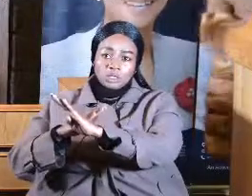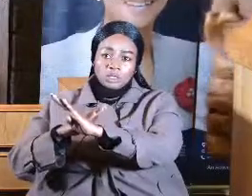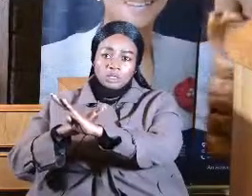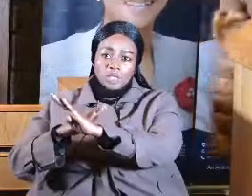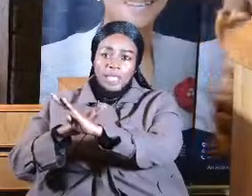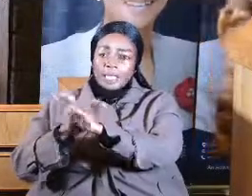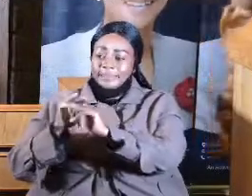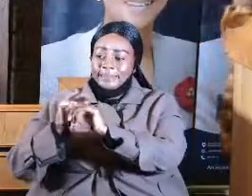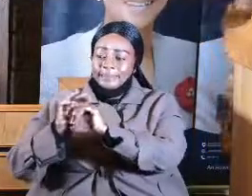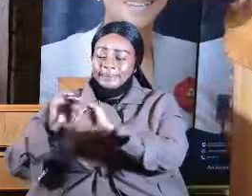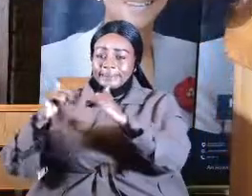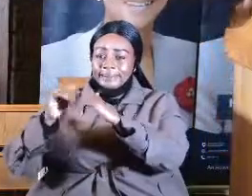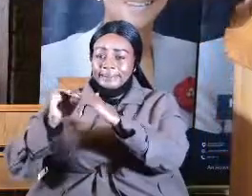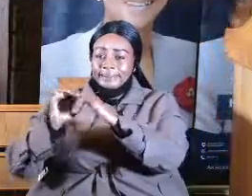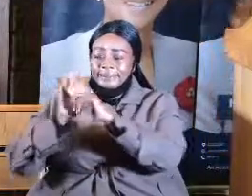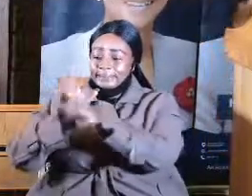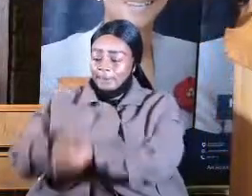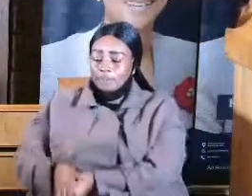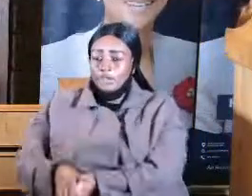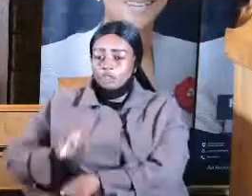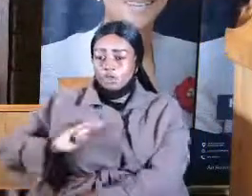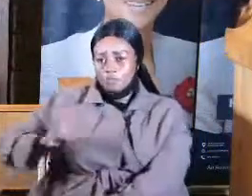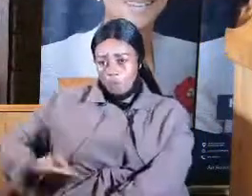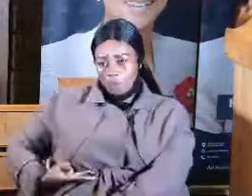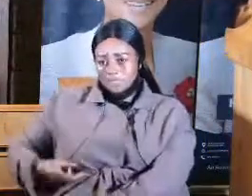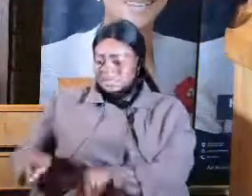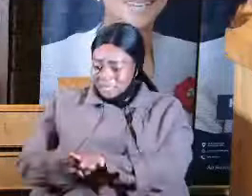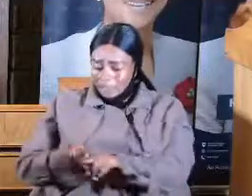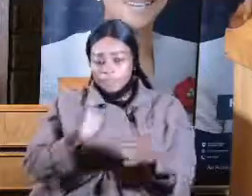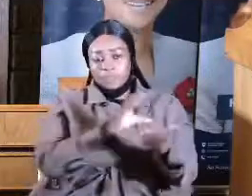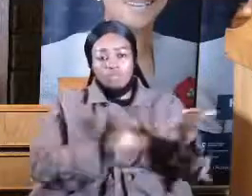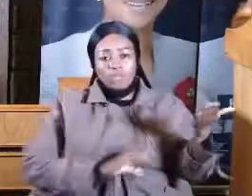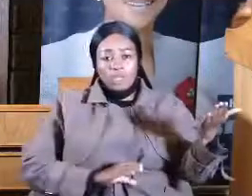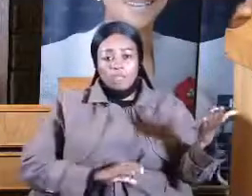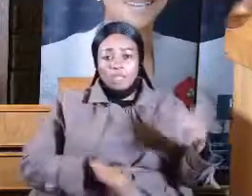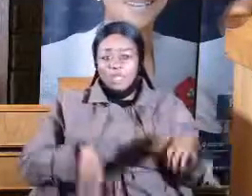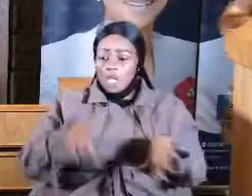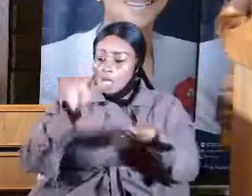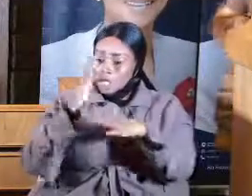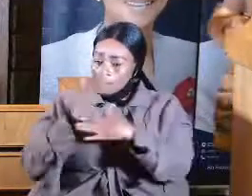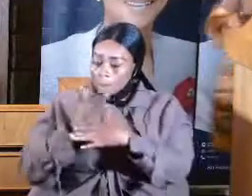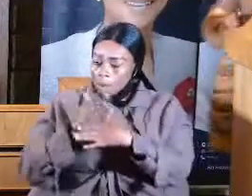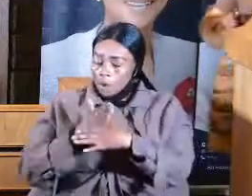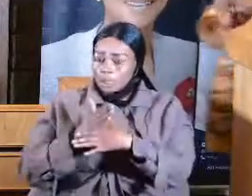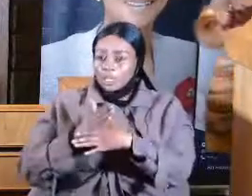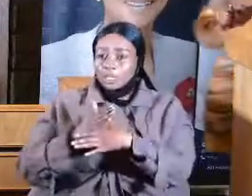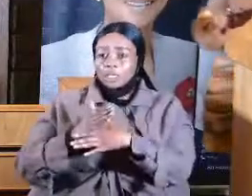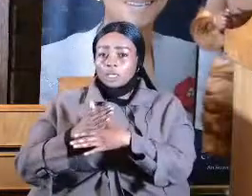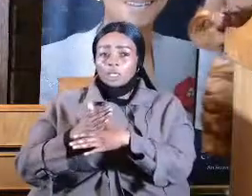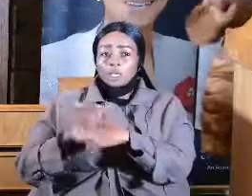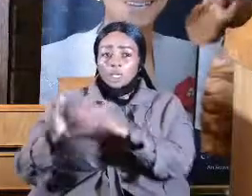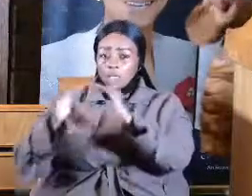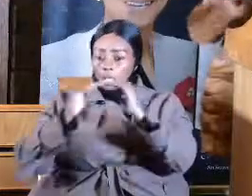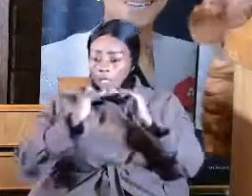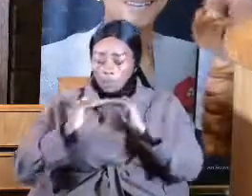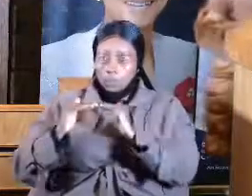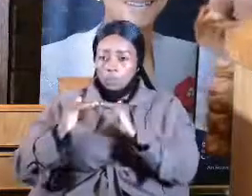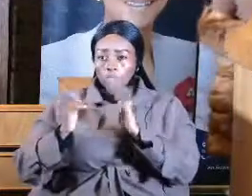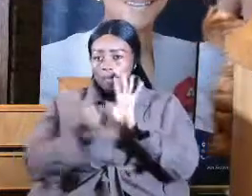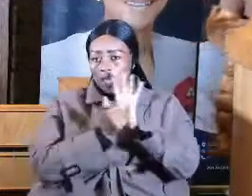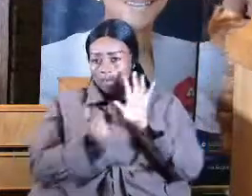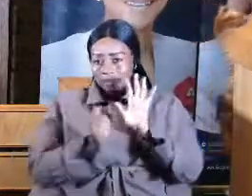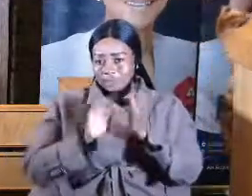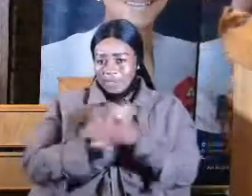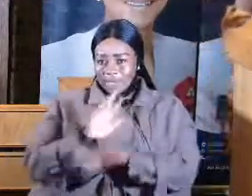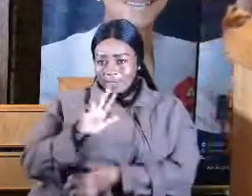discrimination of women. It was also because of Women Charter. Employment Equity Act 55, also it